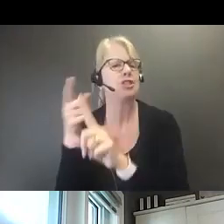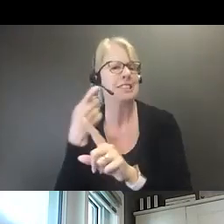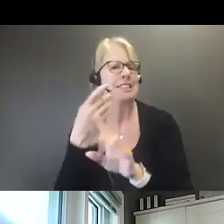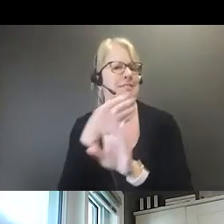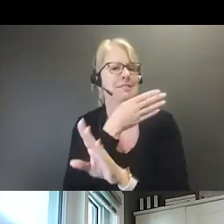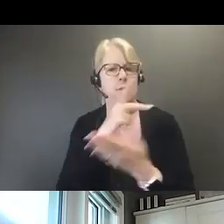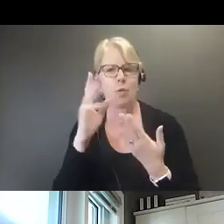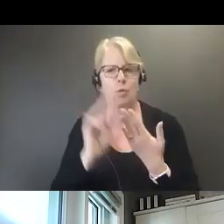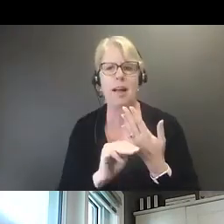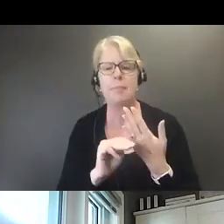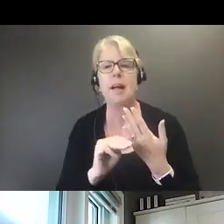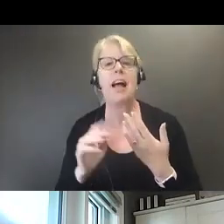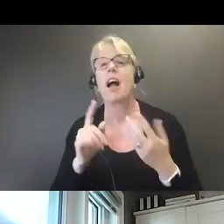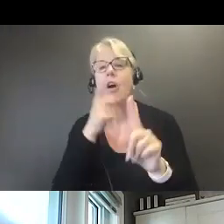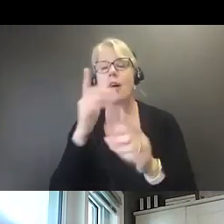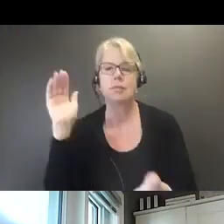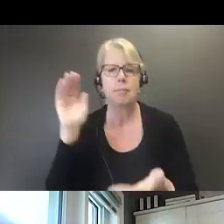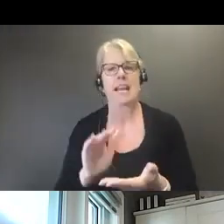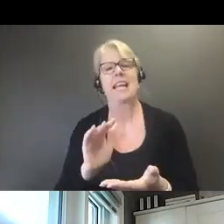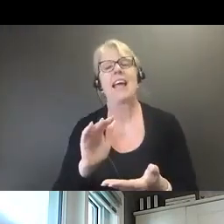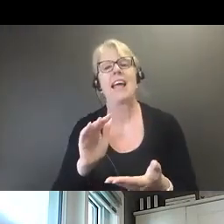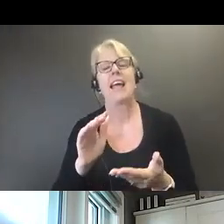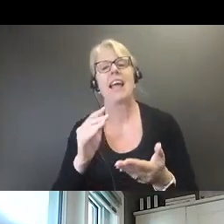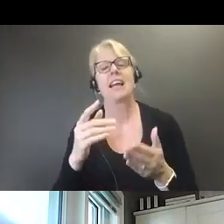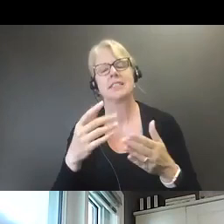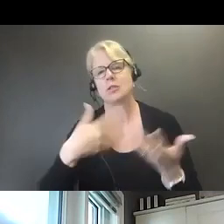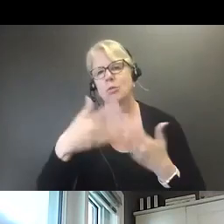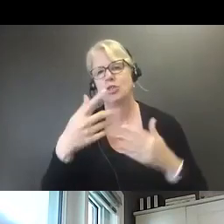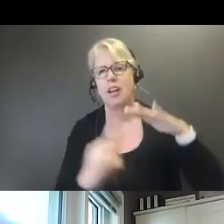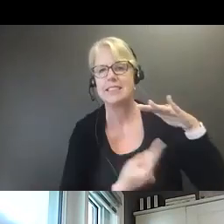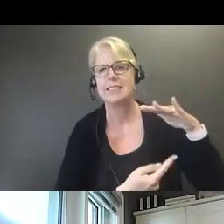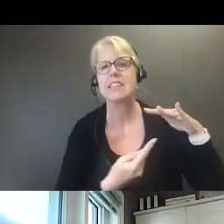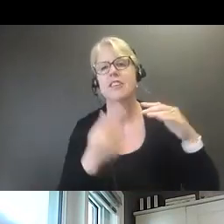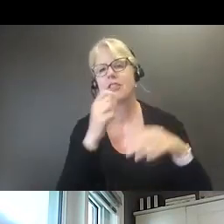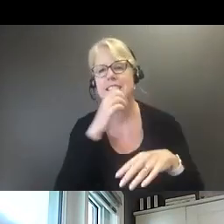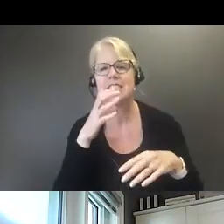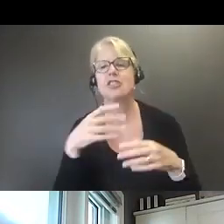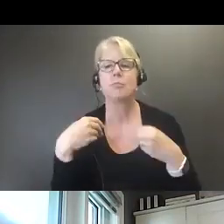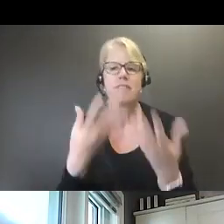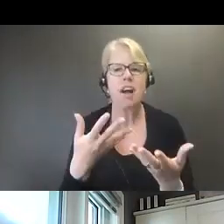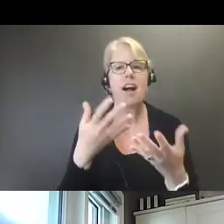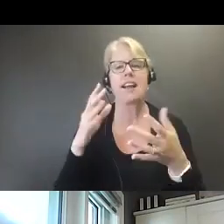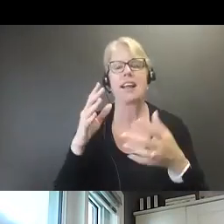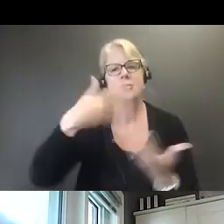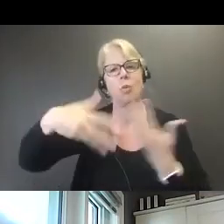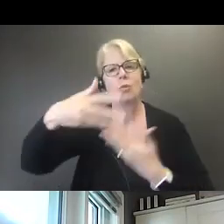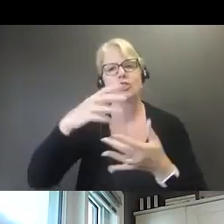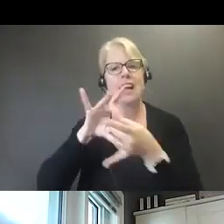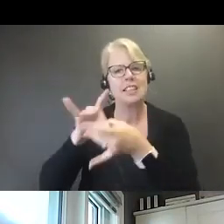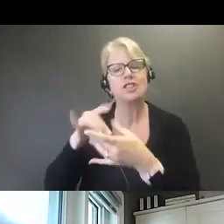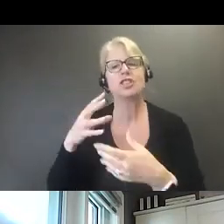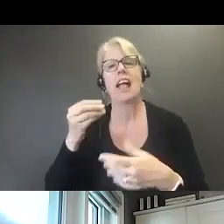mentioned, is to mitigate social isolation in older adults by providing social connections and also personal